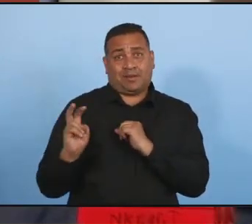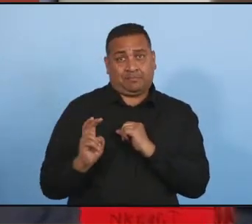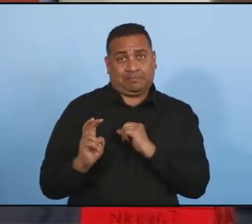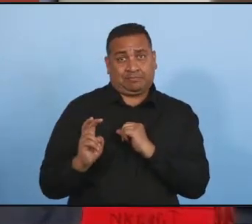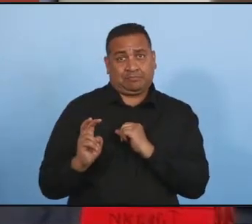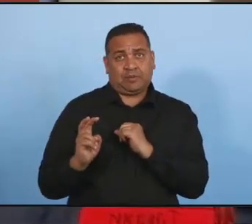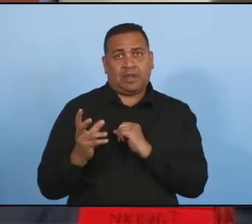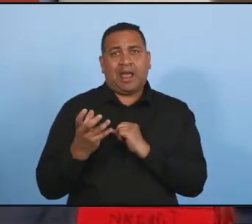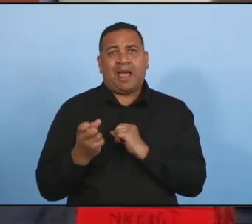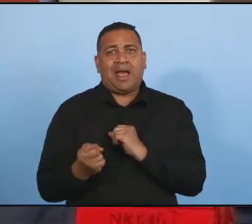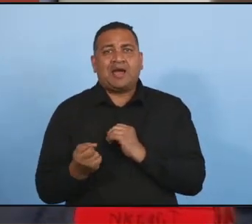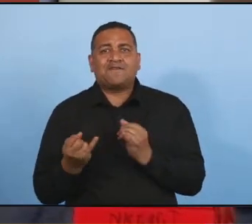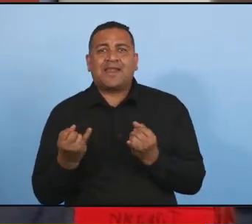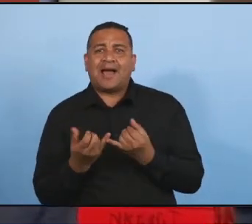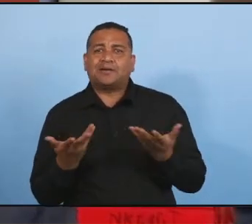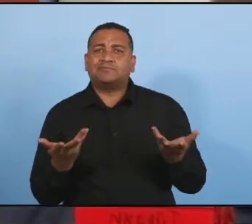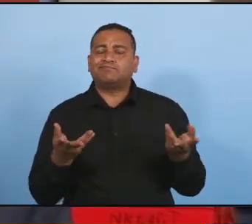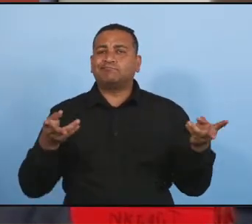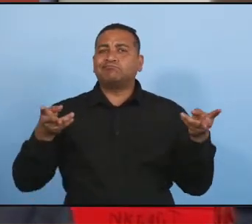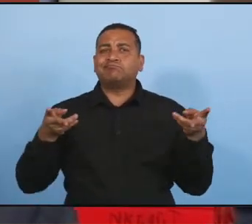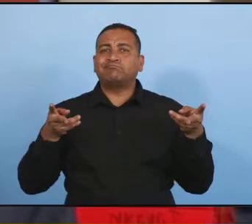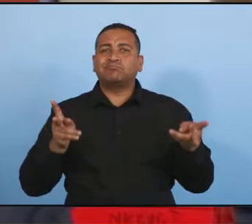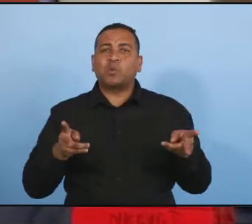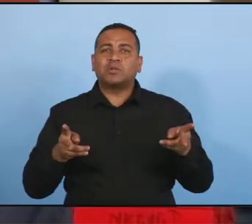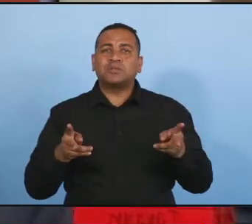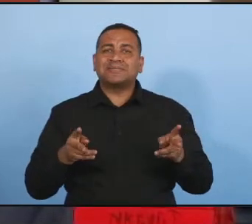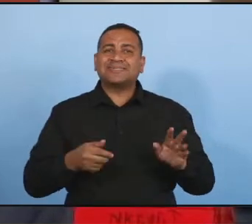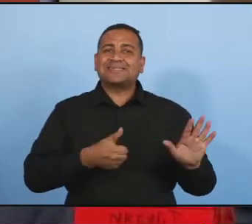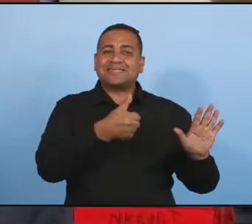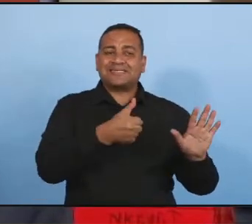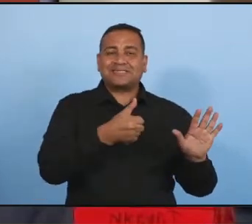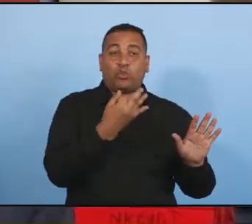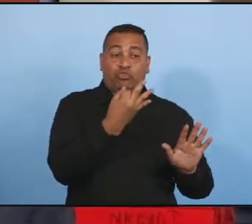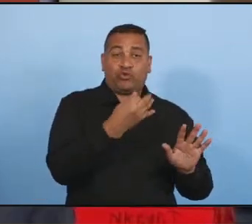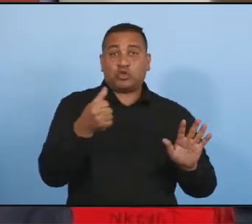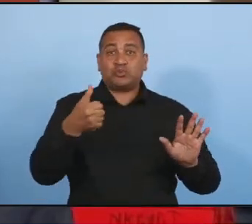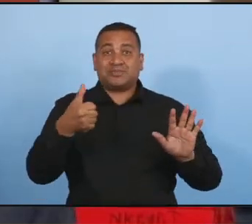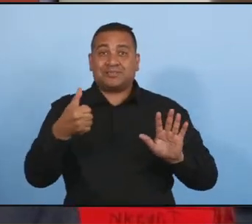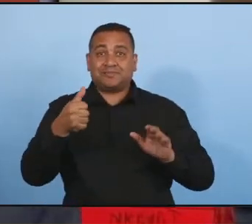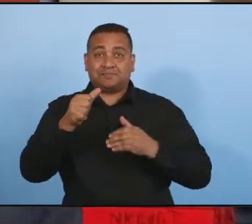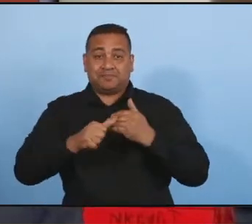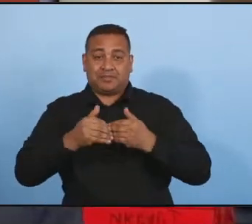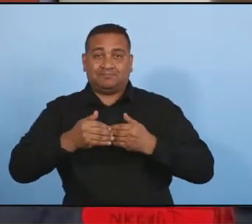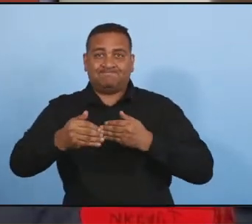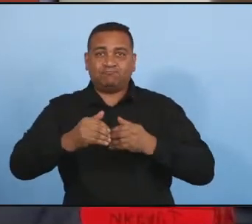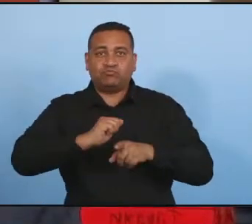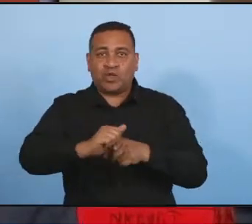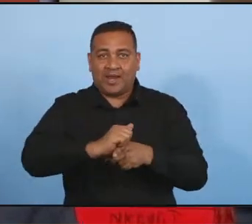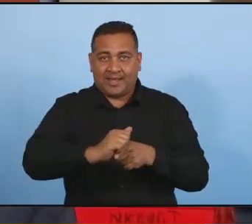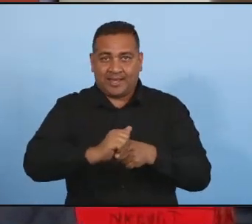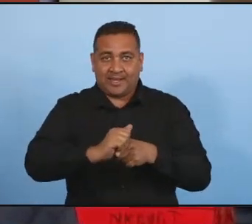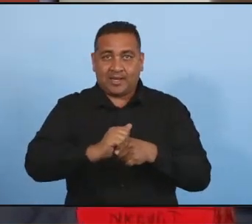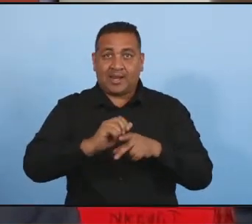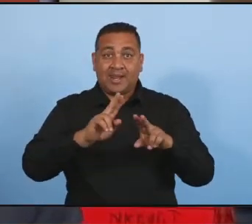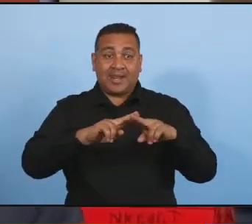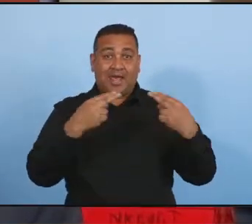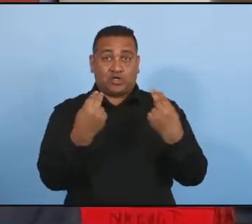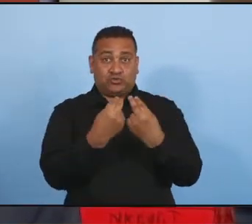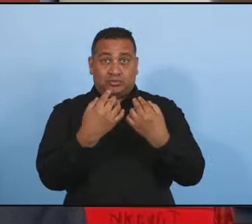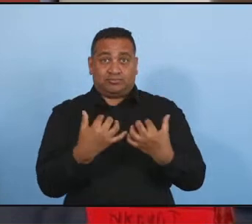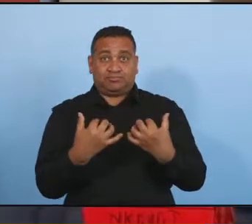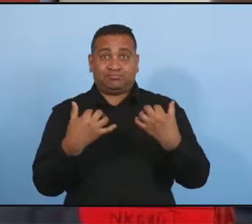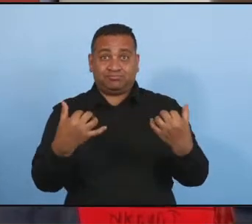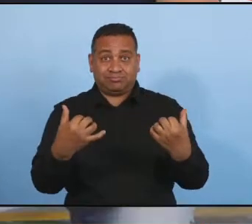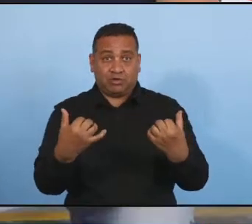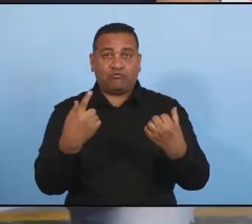traditionally a trimester program, which is a 10-week national program, national exams, national certificate, and then